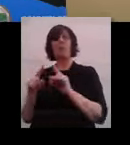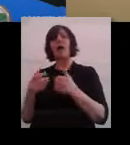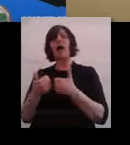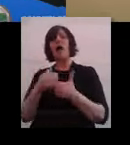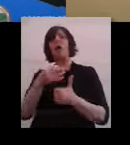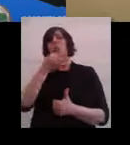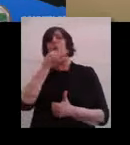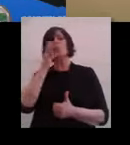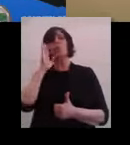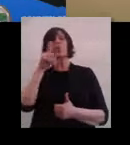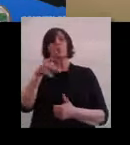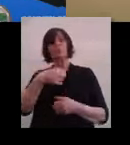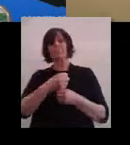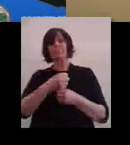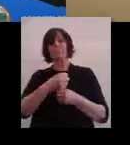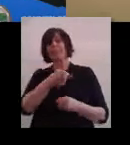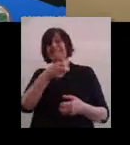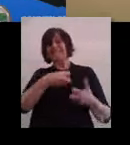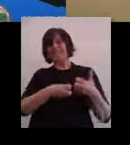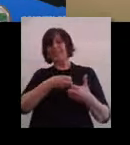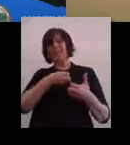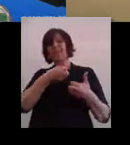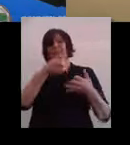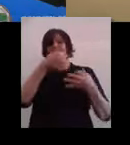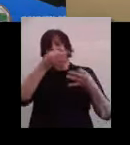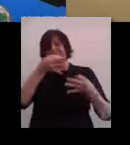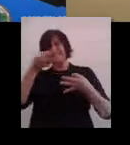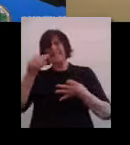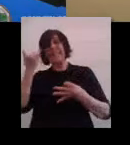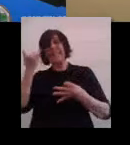if nothing changed from the way it is today?